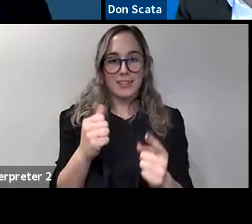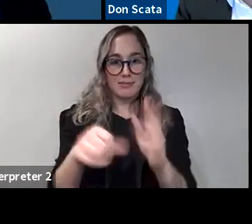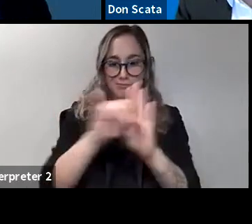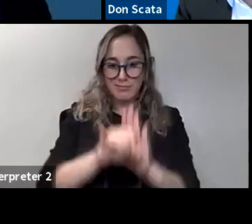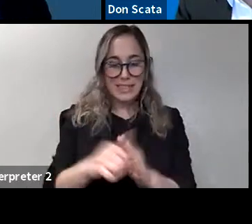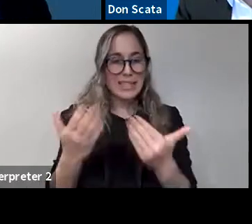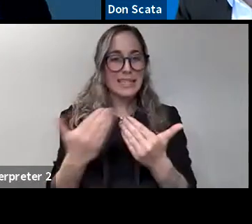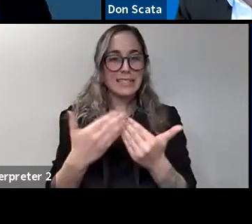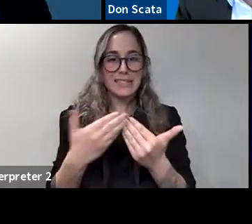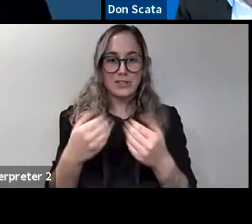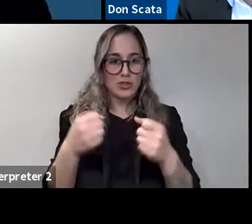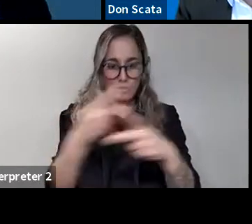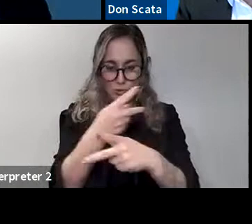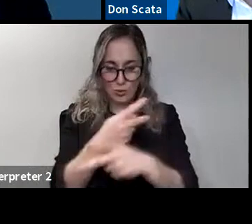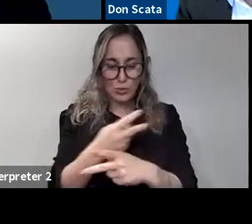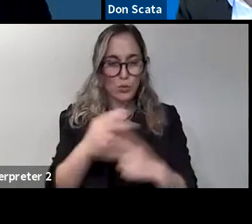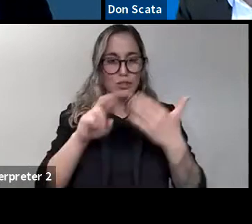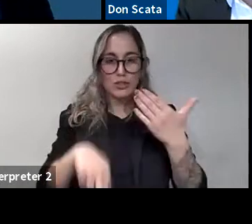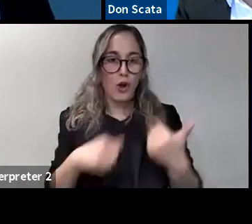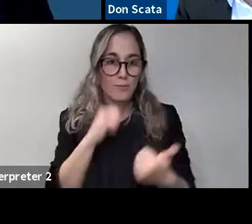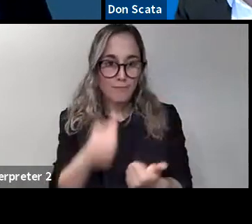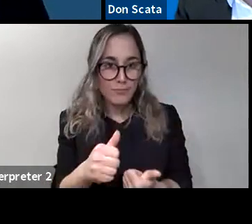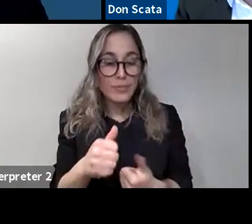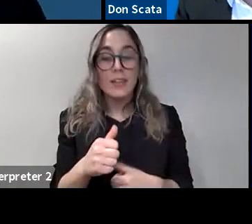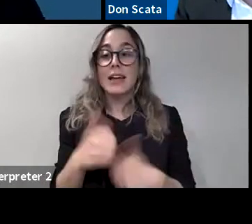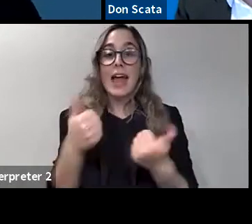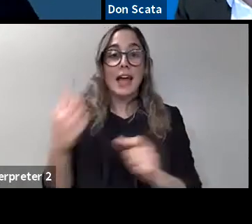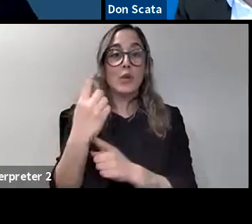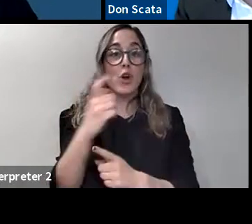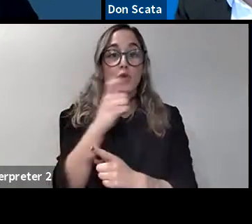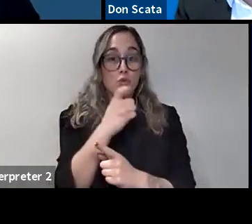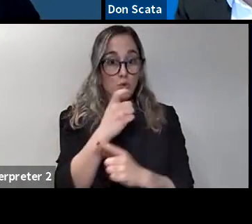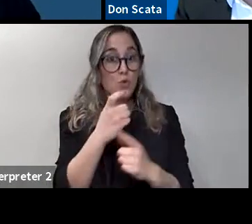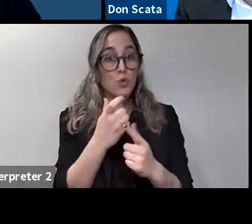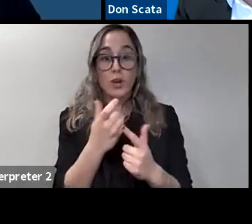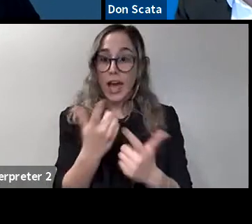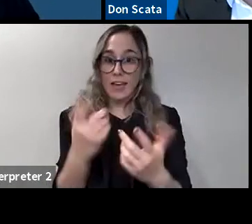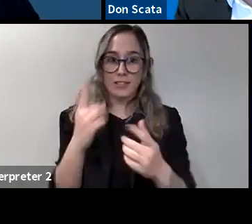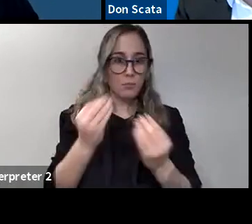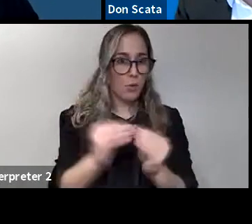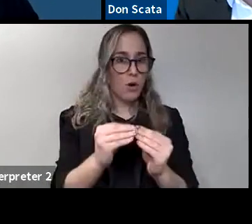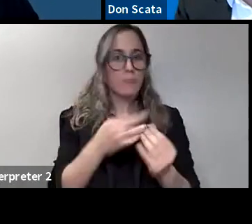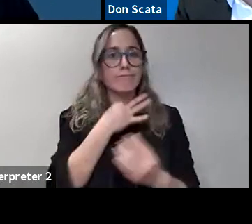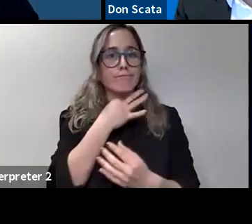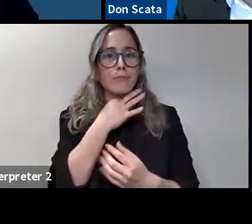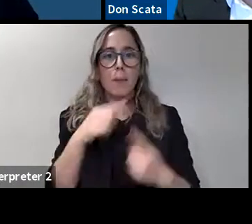on this topic may be warranted, and comments to the docket on this subject are encouraged.